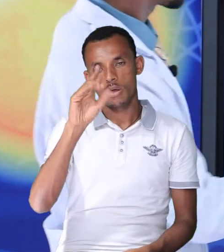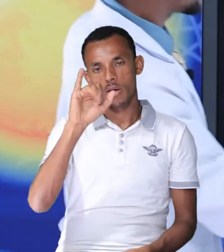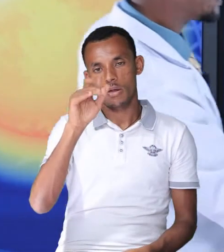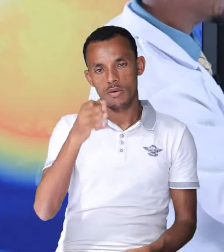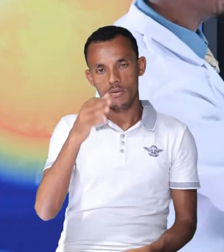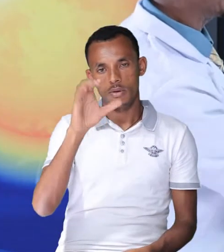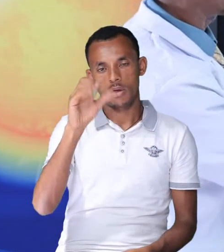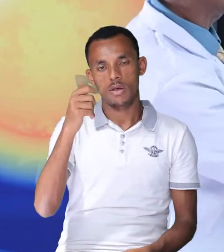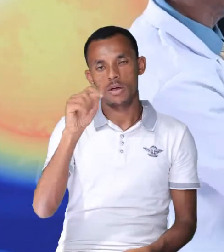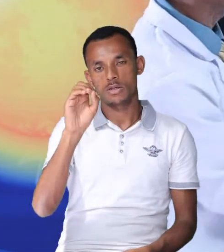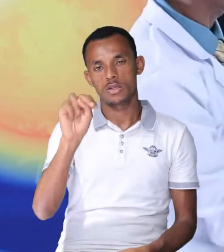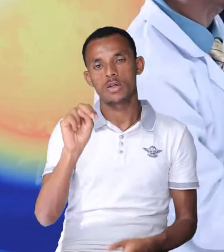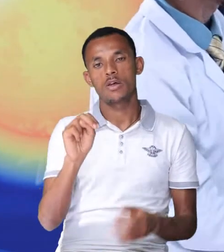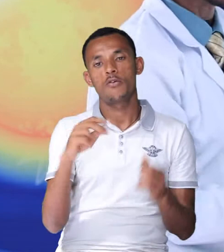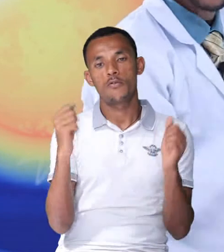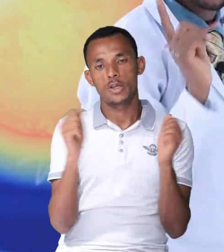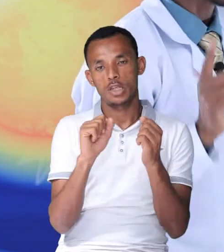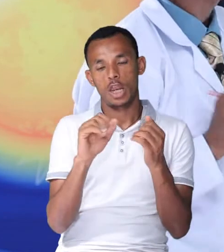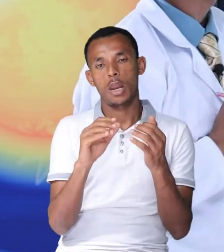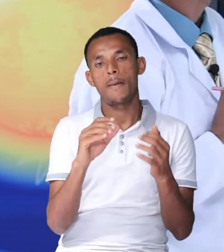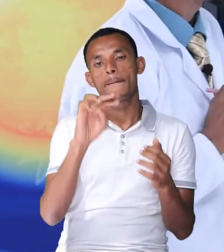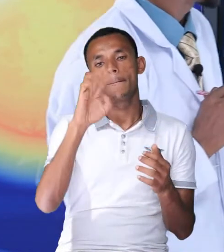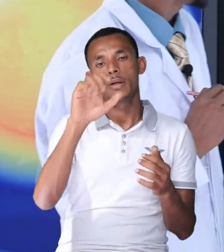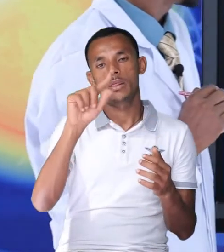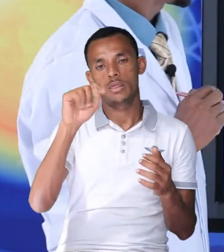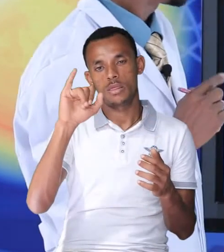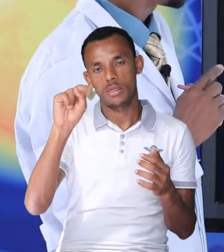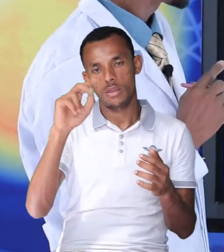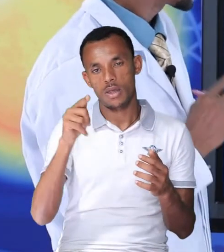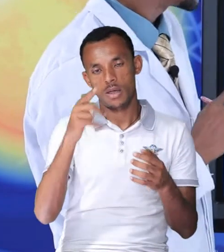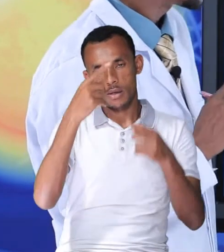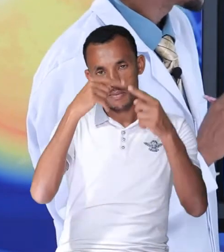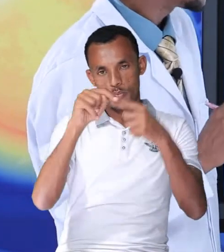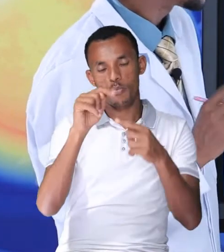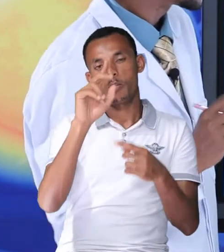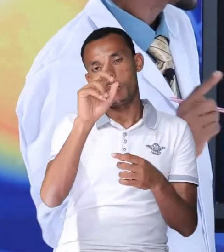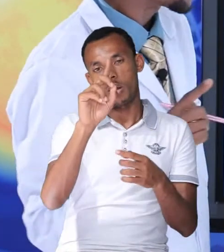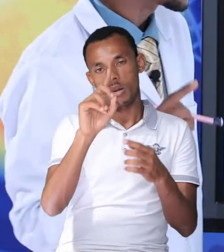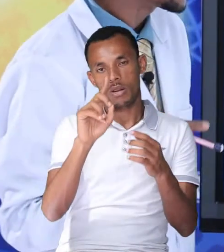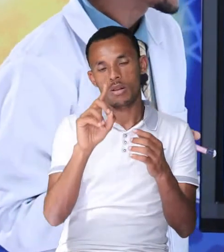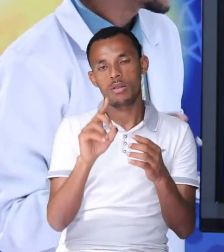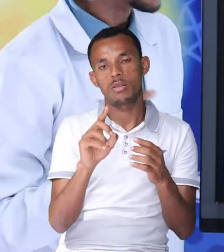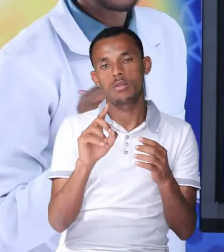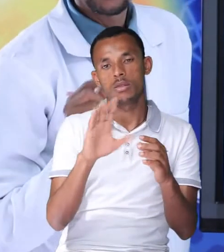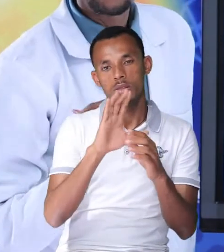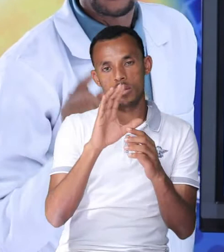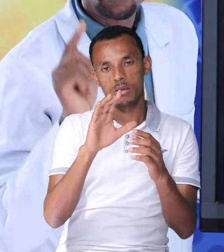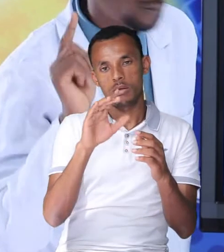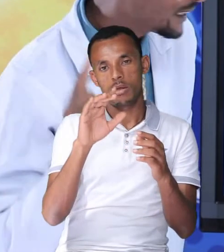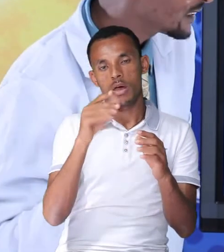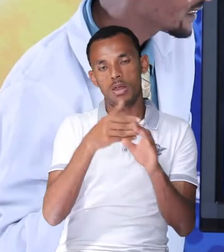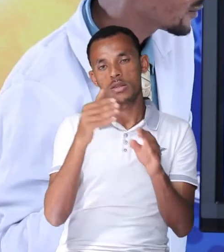Both melting and freezing takes place at the same temperature. Both liquid and solid phase coexist at